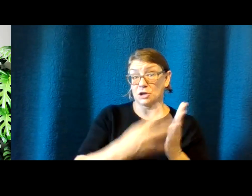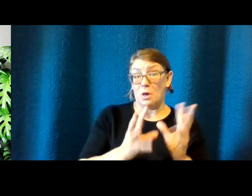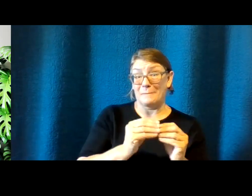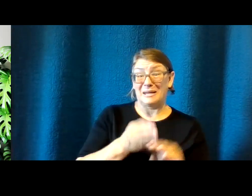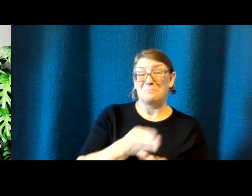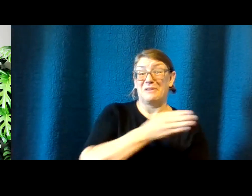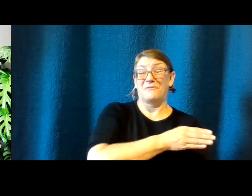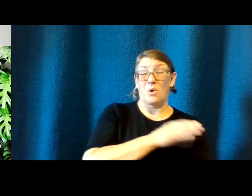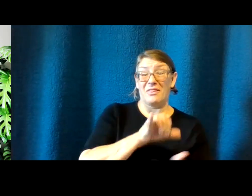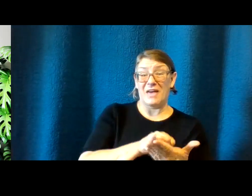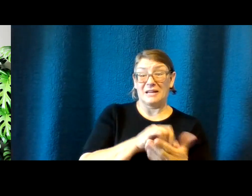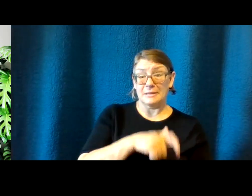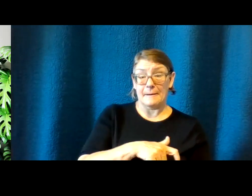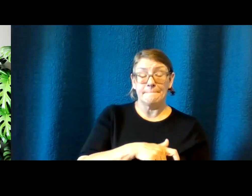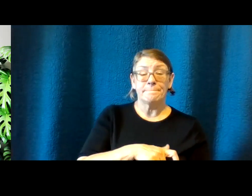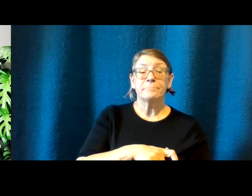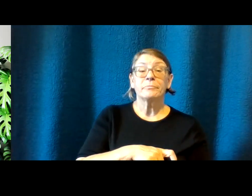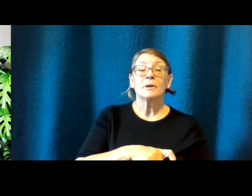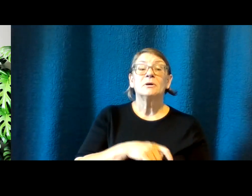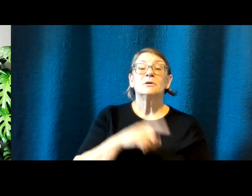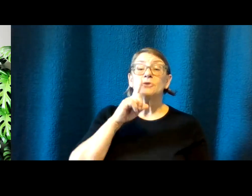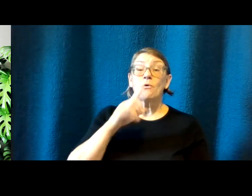up our next meeting?